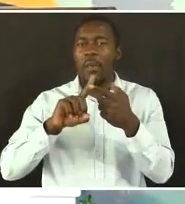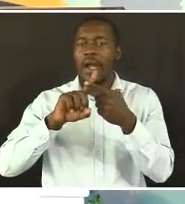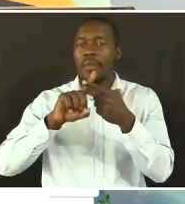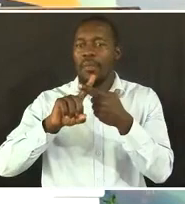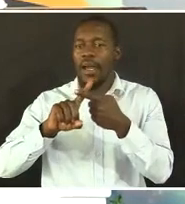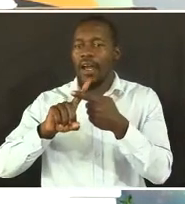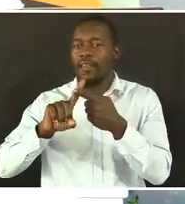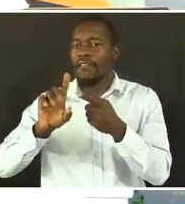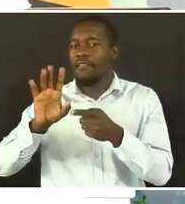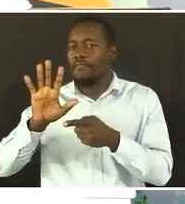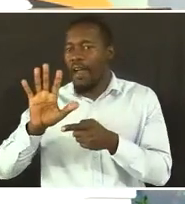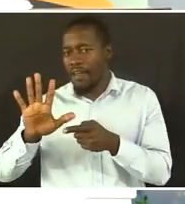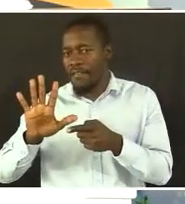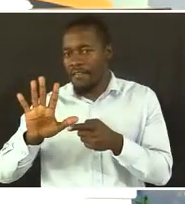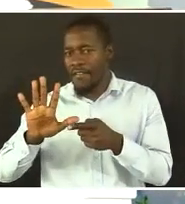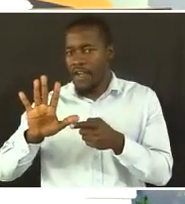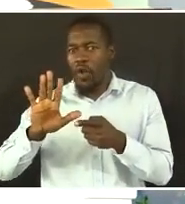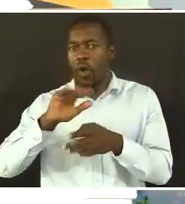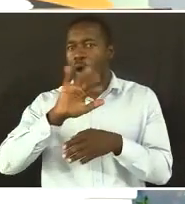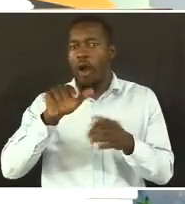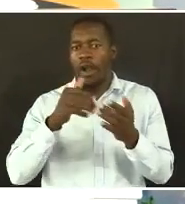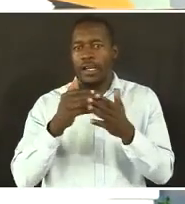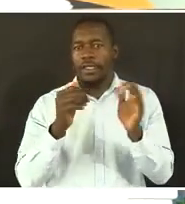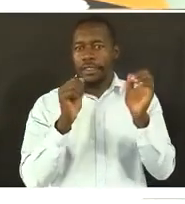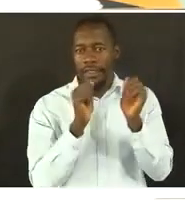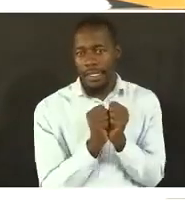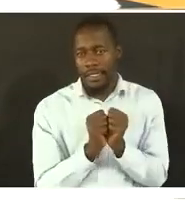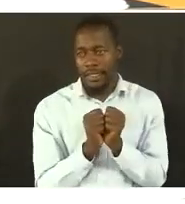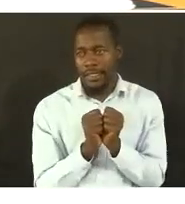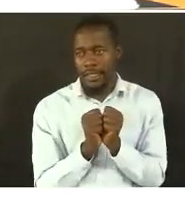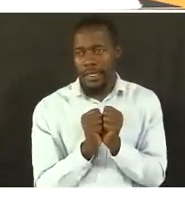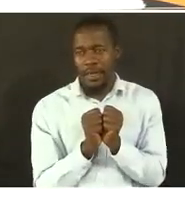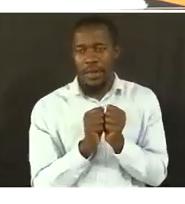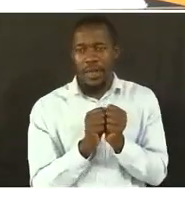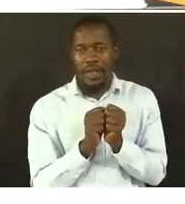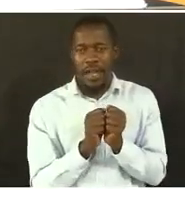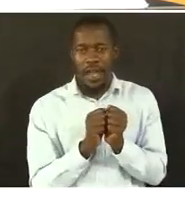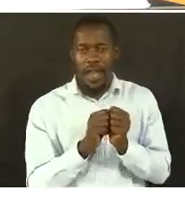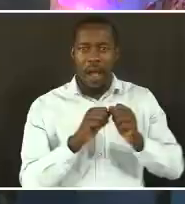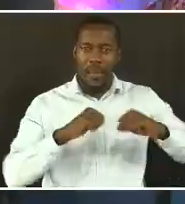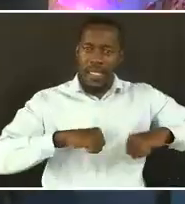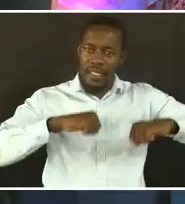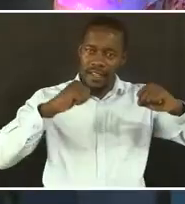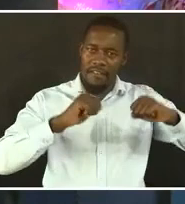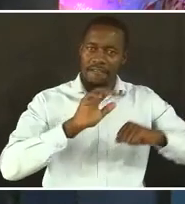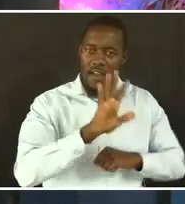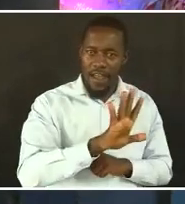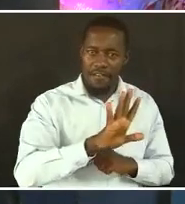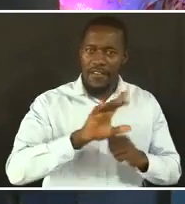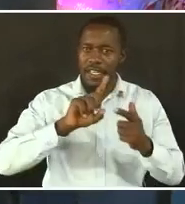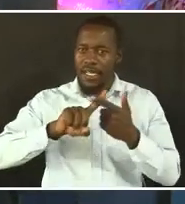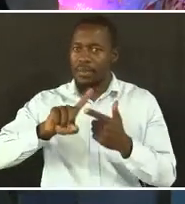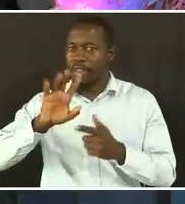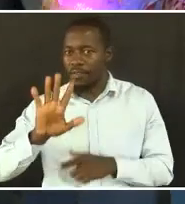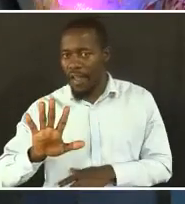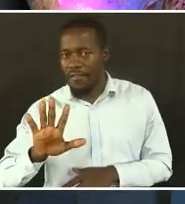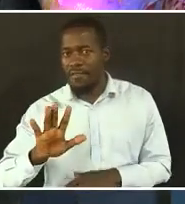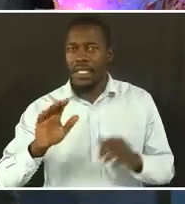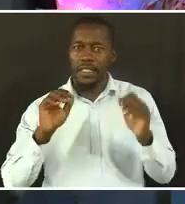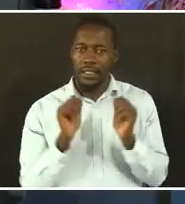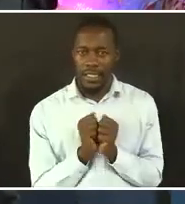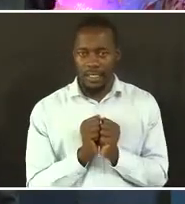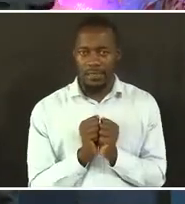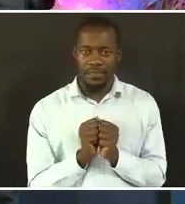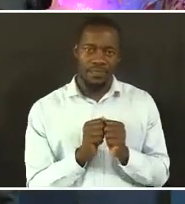talents and came with 5 more, isn't it? His ability was 5 and he multiplied the 5, isn't it? Now,